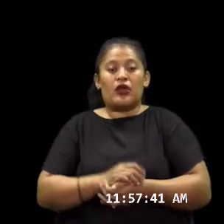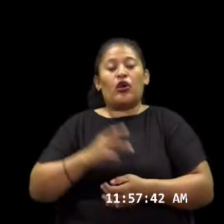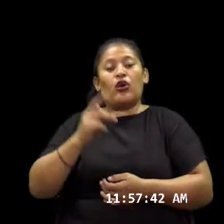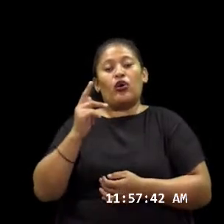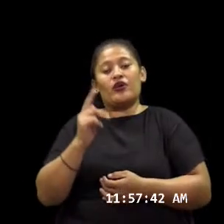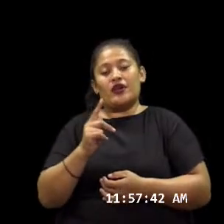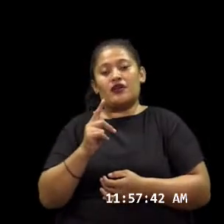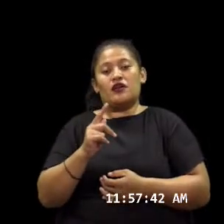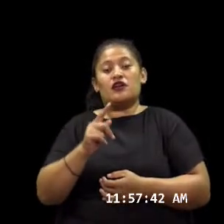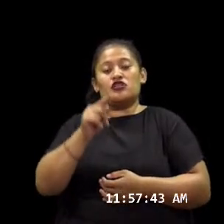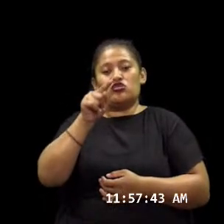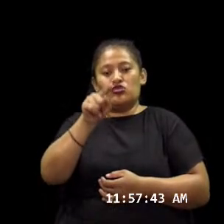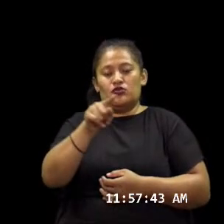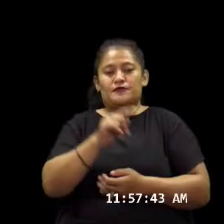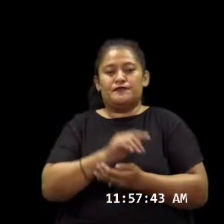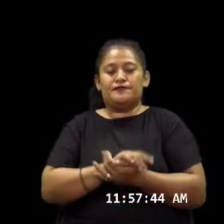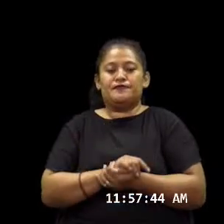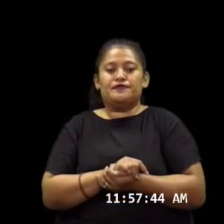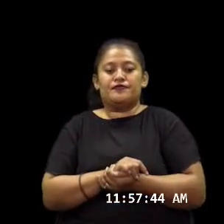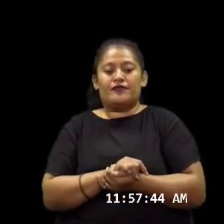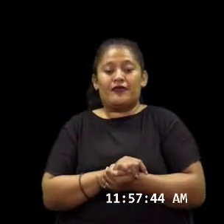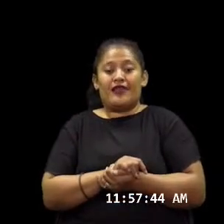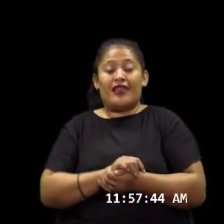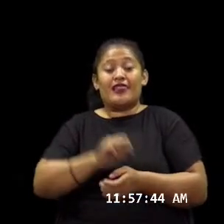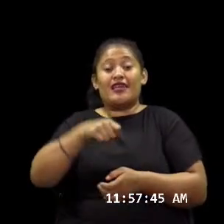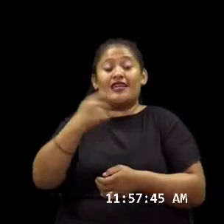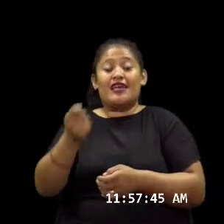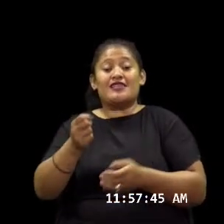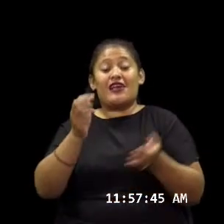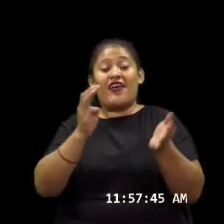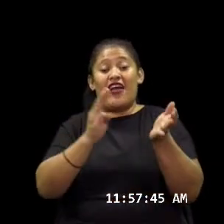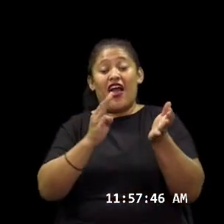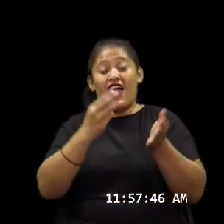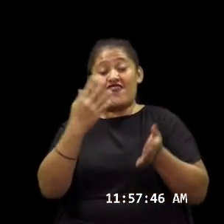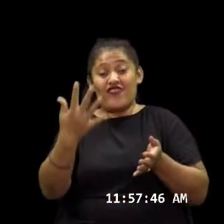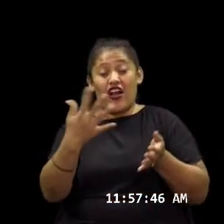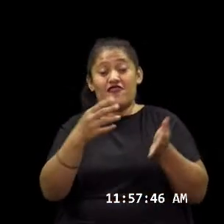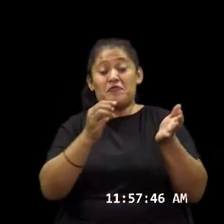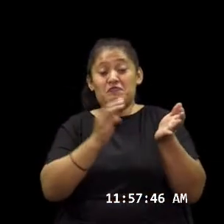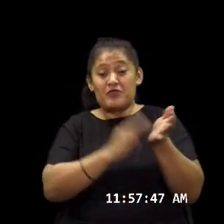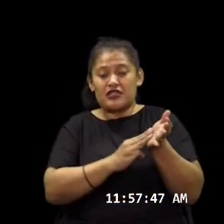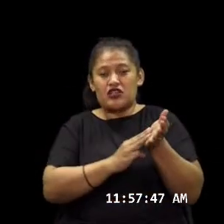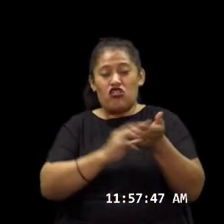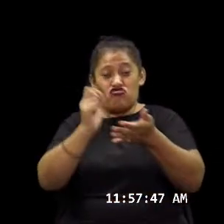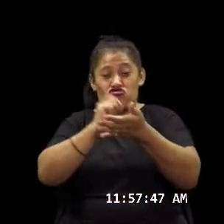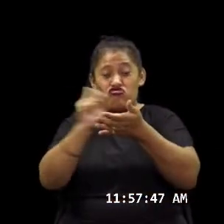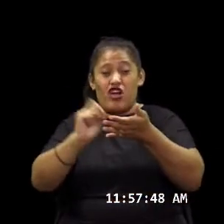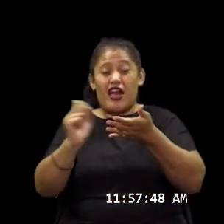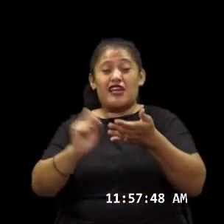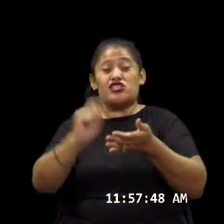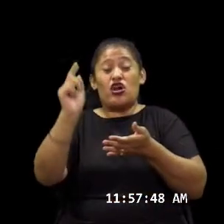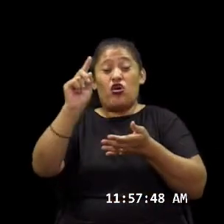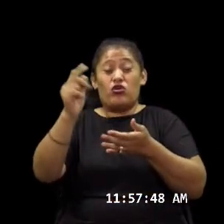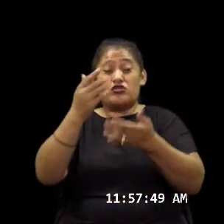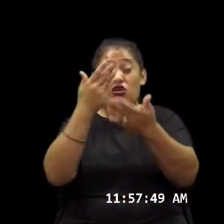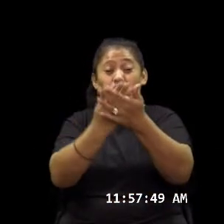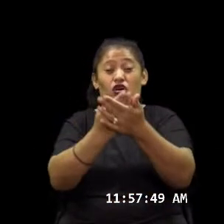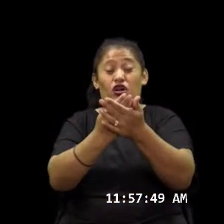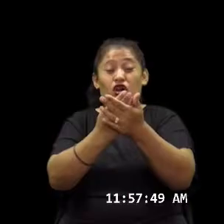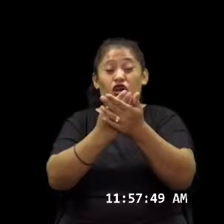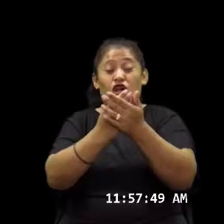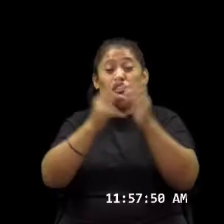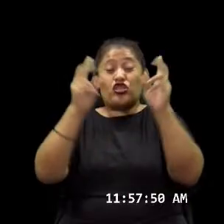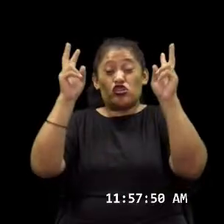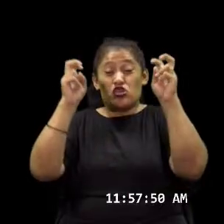Okay, now it's your turn. In the next 5 minutes, write an introduction for the topic